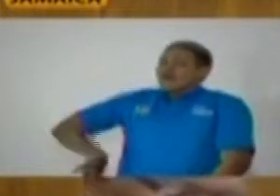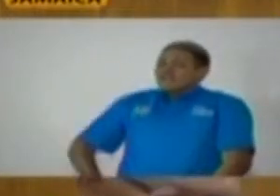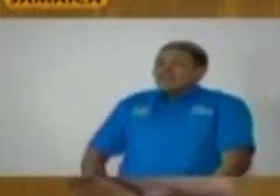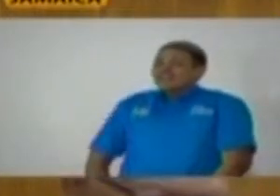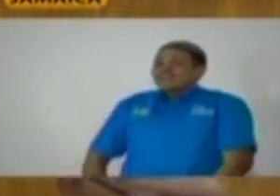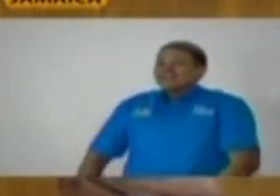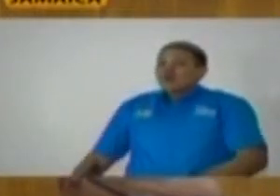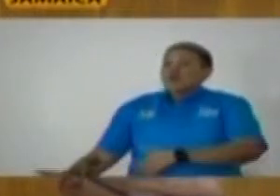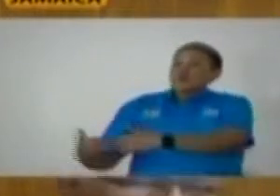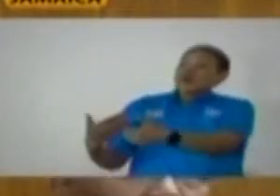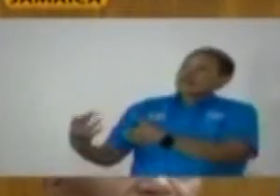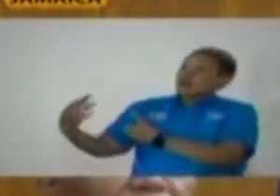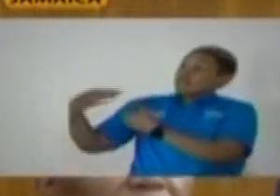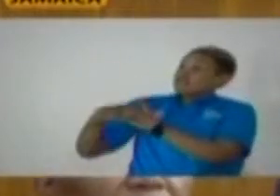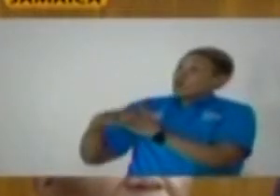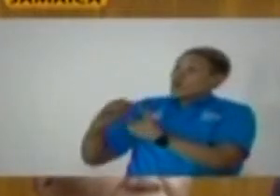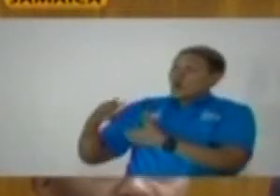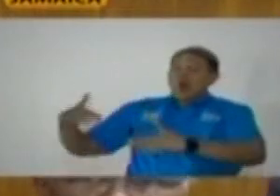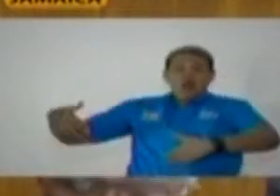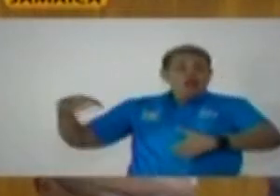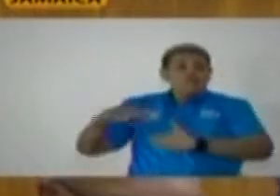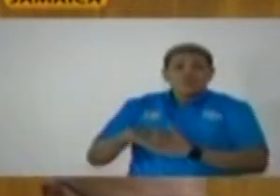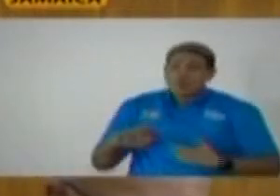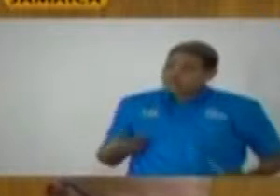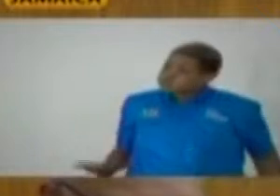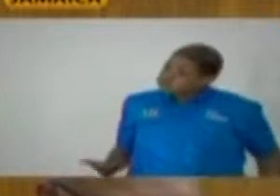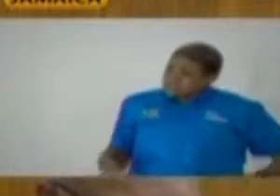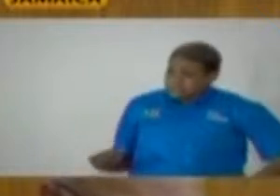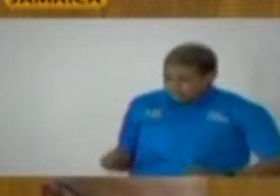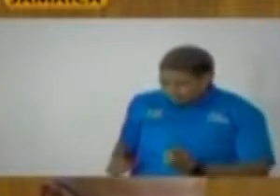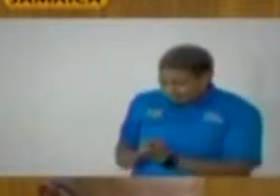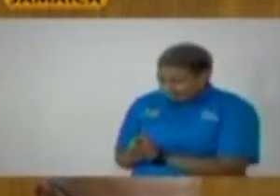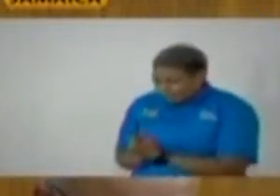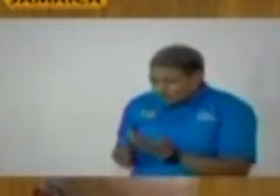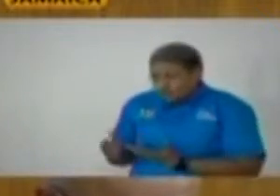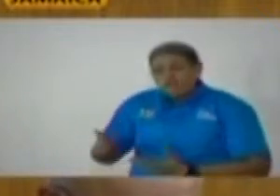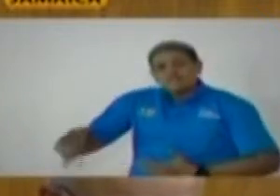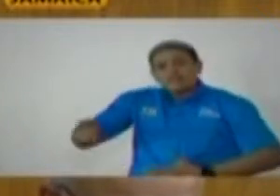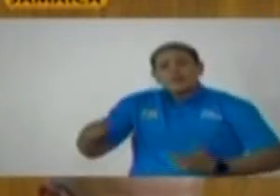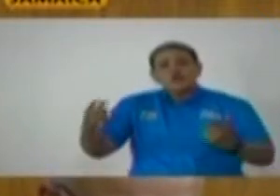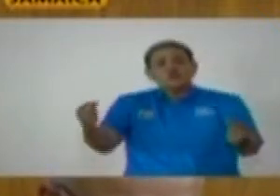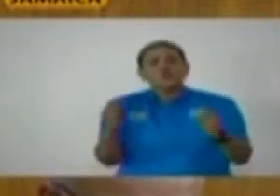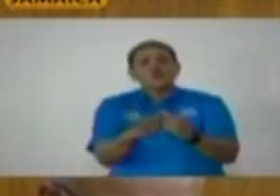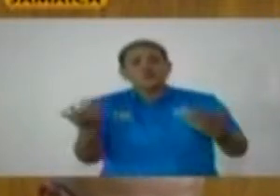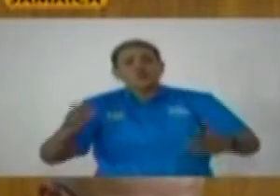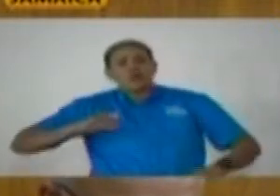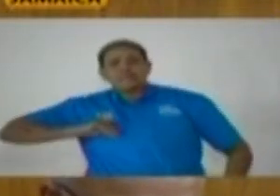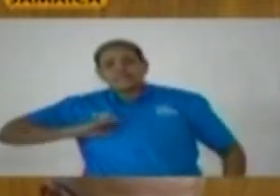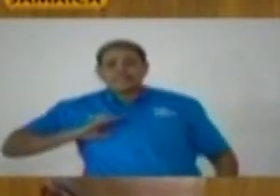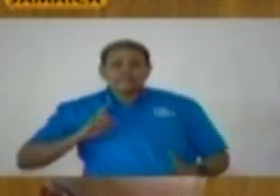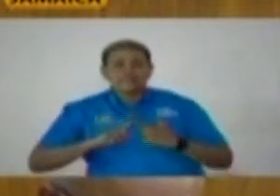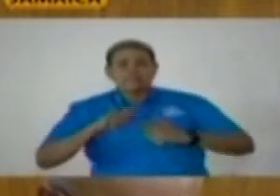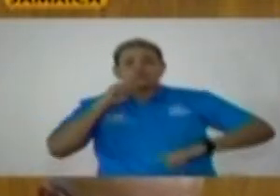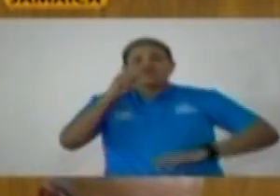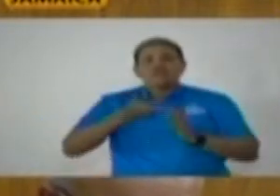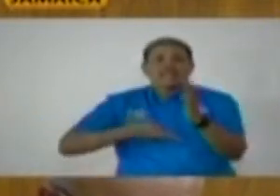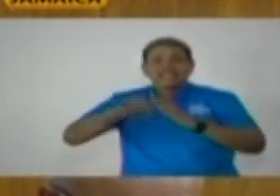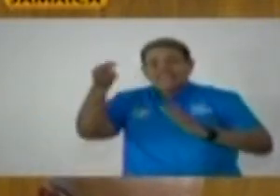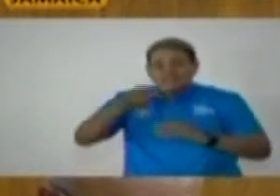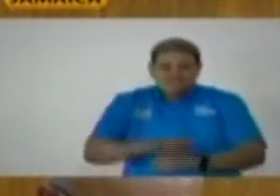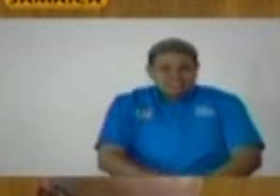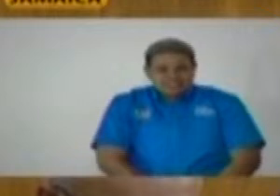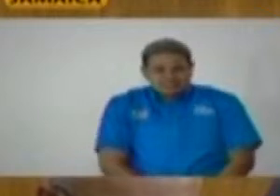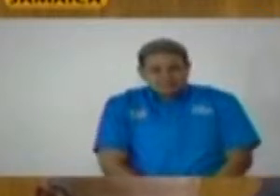voted for me or not, I will continue to serve them and to do so with dignity and integrity.